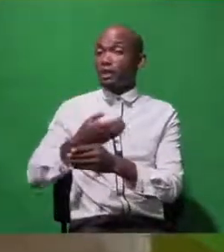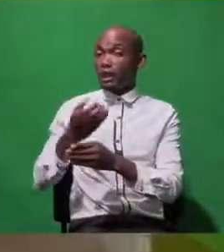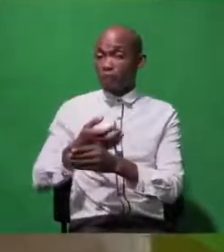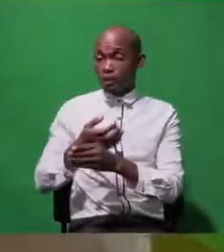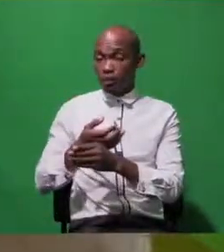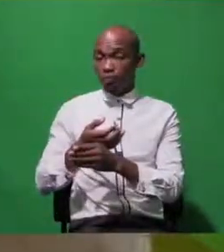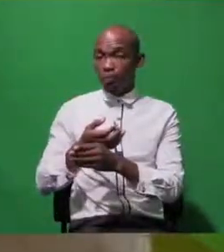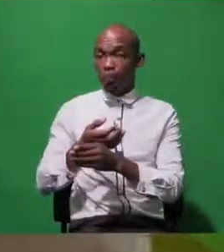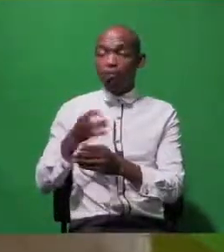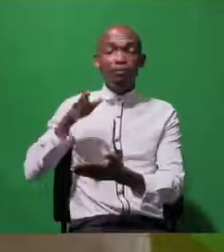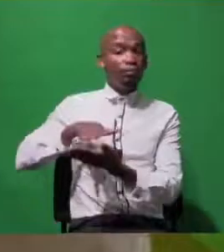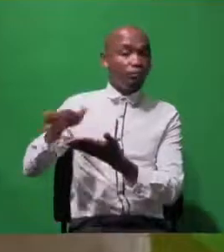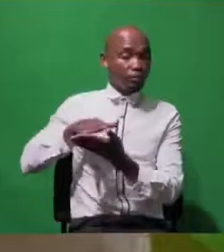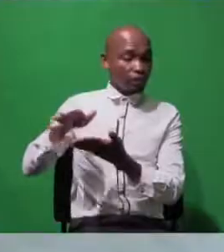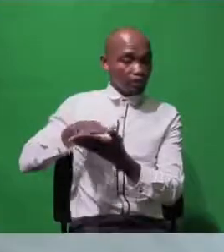Explain